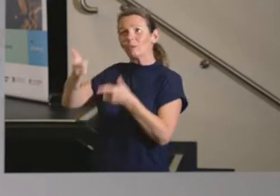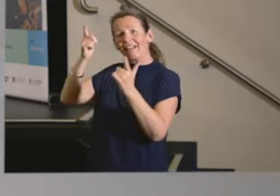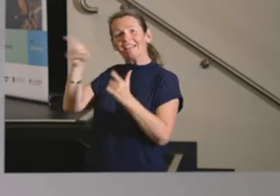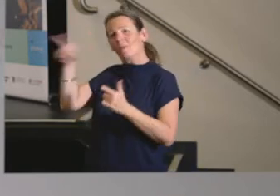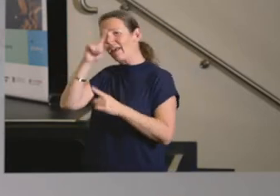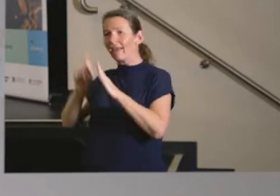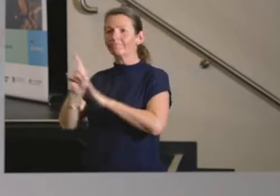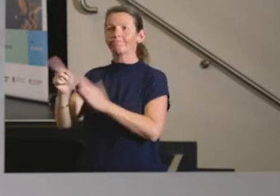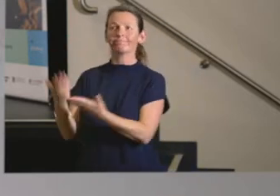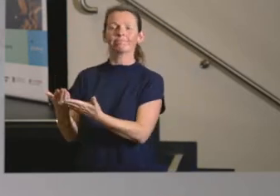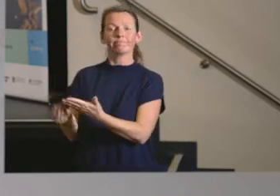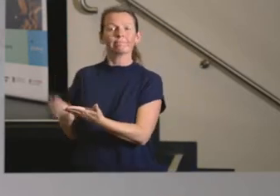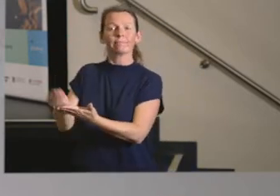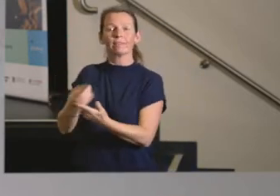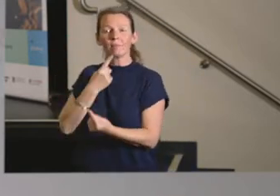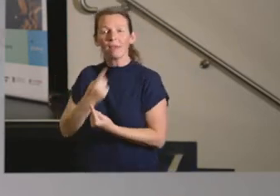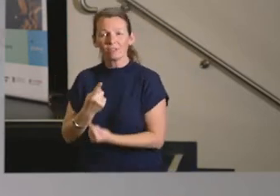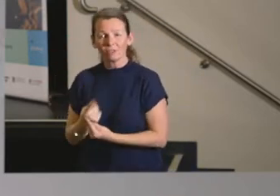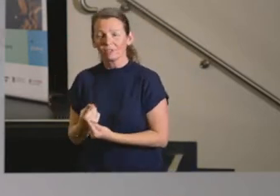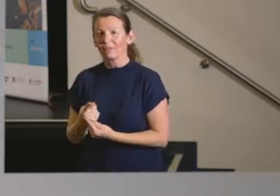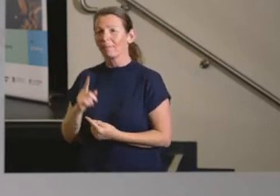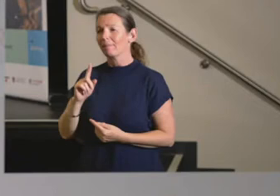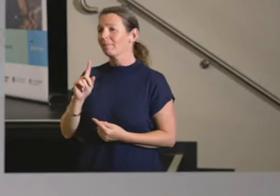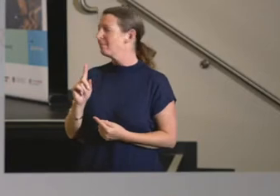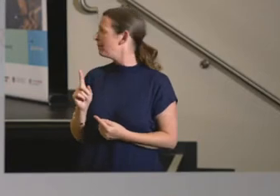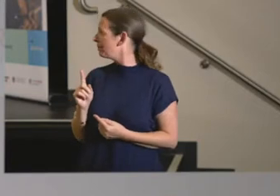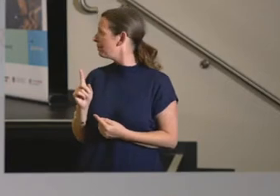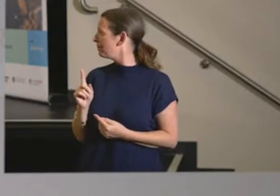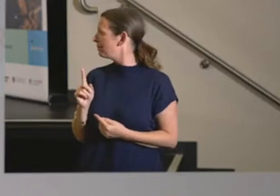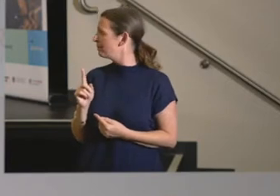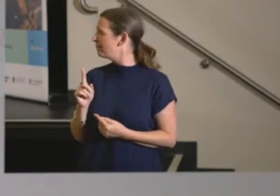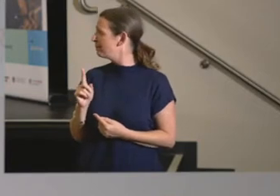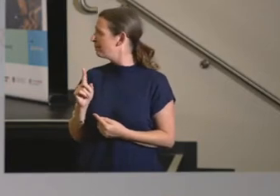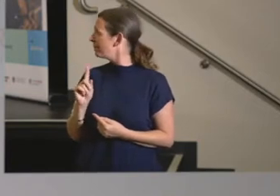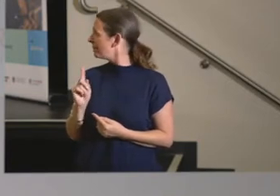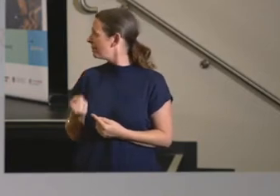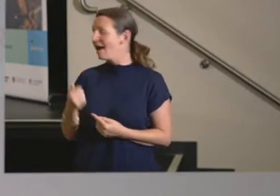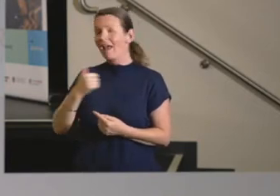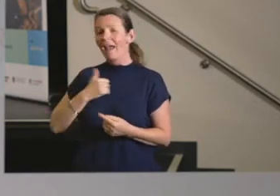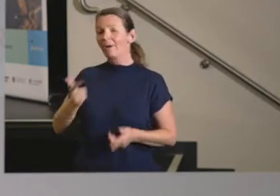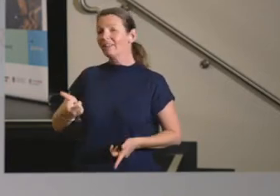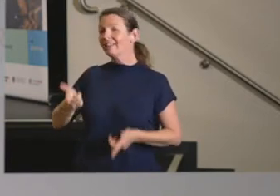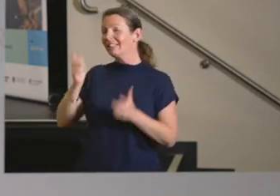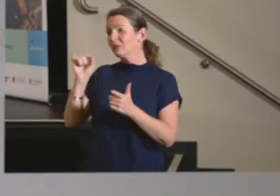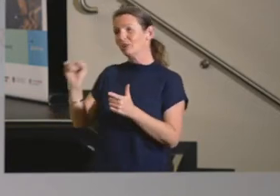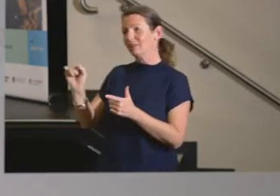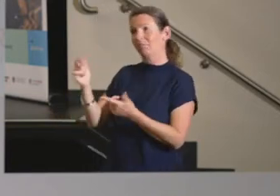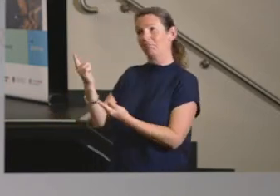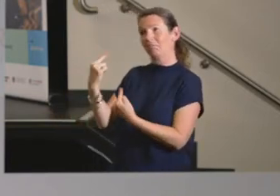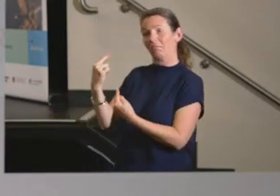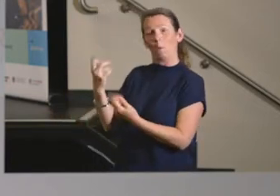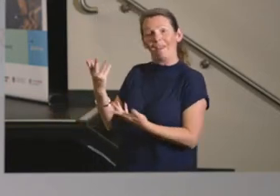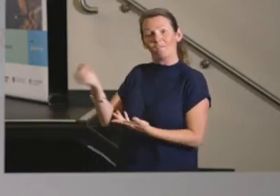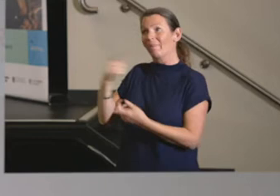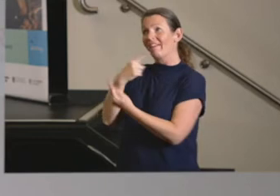themselves in what is a really big and cumbersome conversation. And our leadership is informed from our